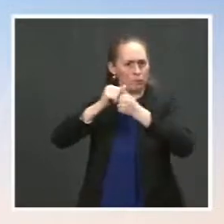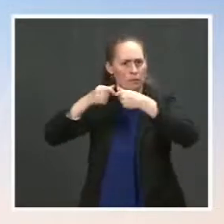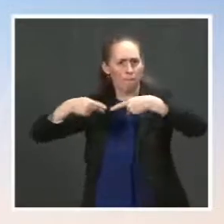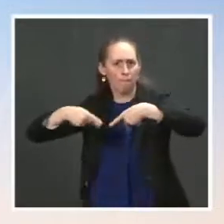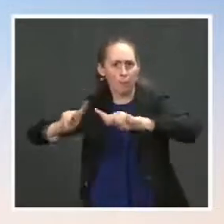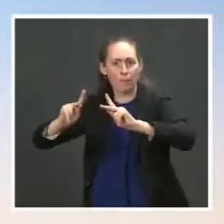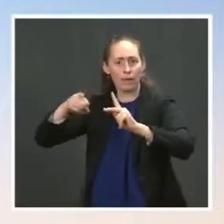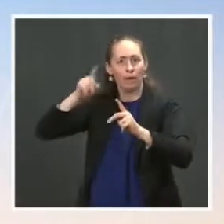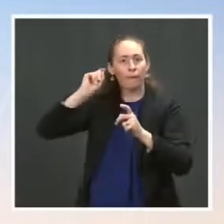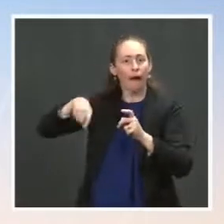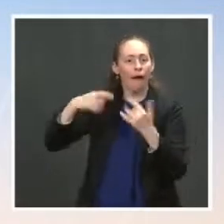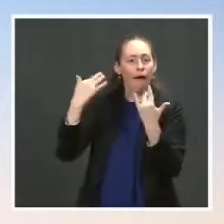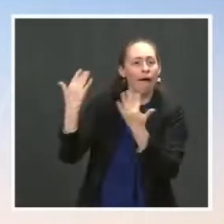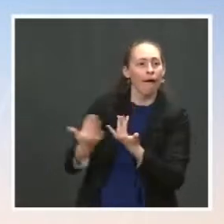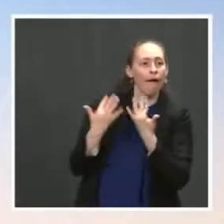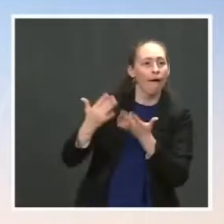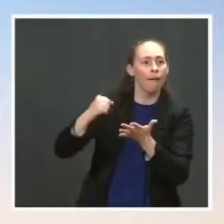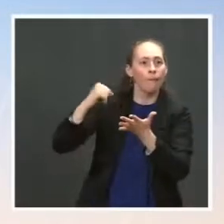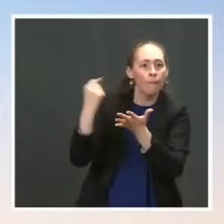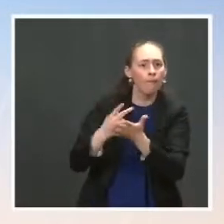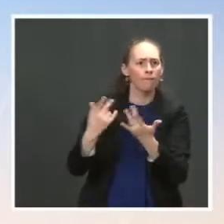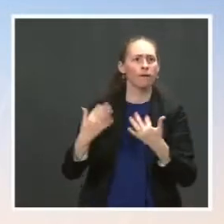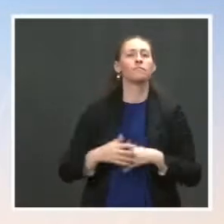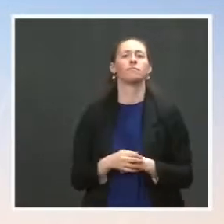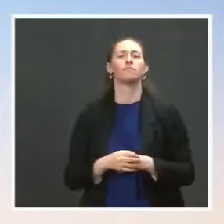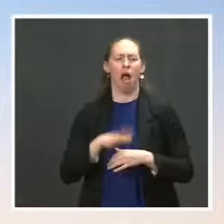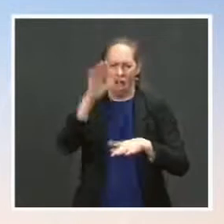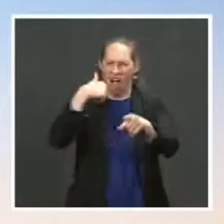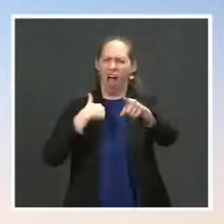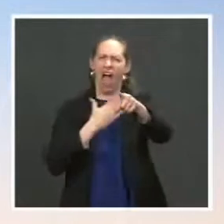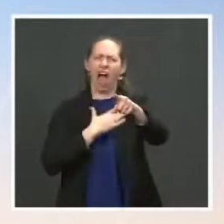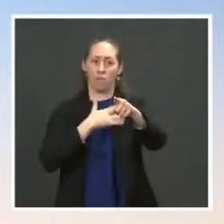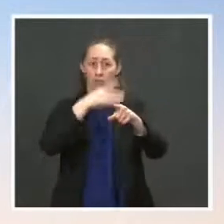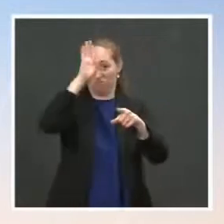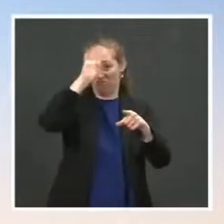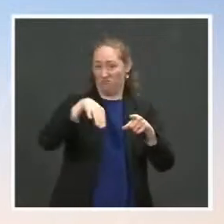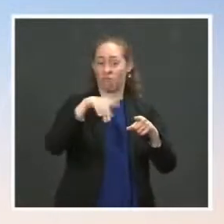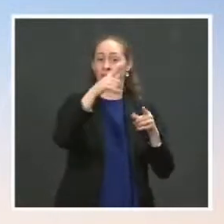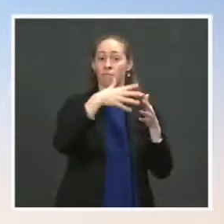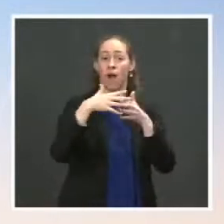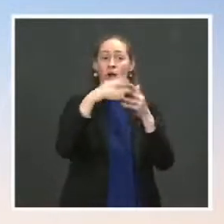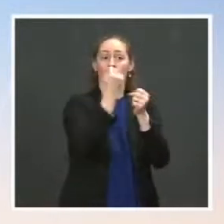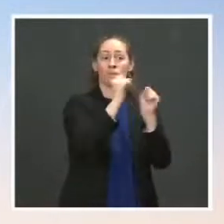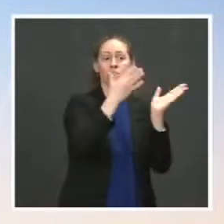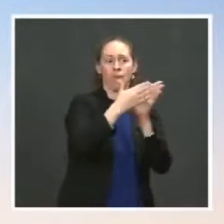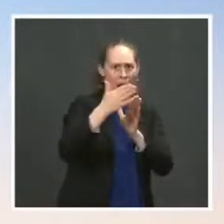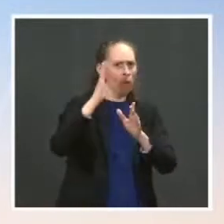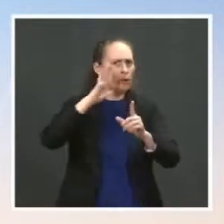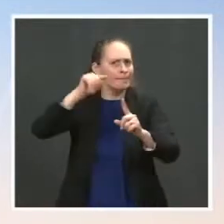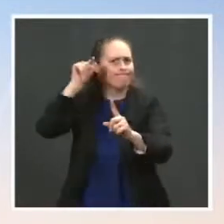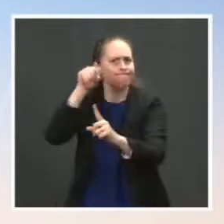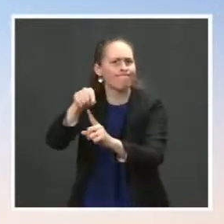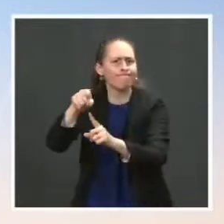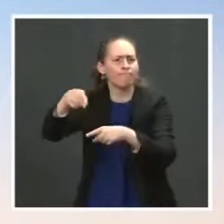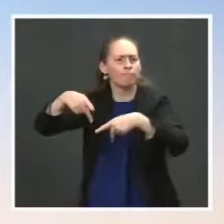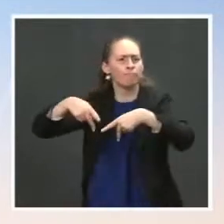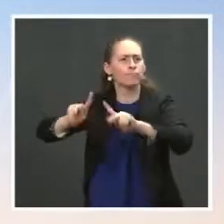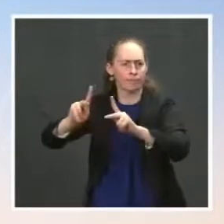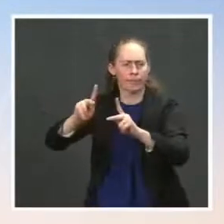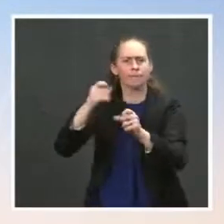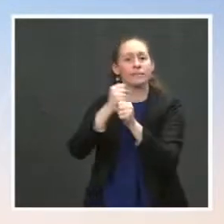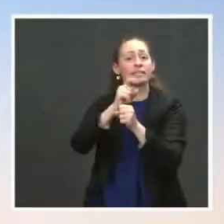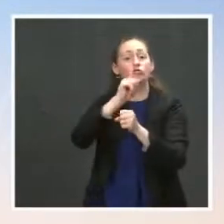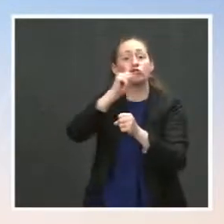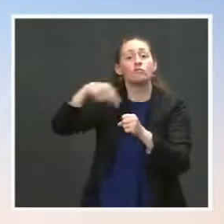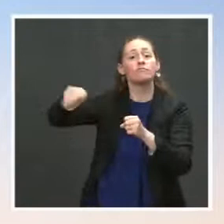specifically discussed in the jobs plan release, which is the importance of efficiently delivering these dollars. And we see that a lot of countries that have very